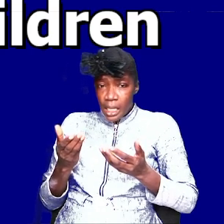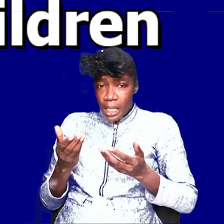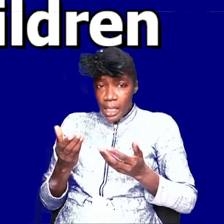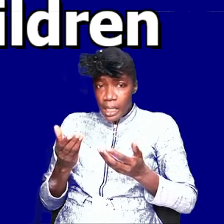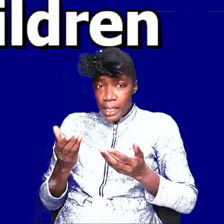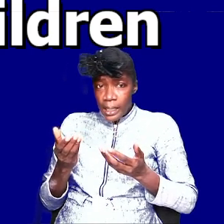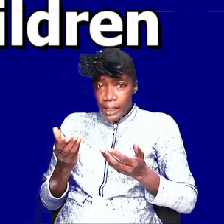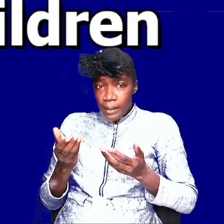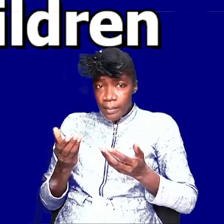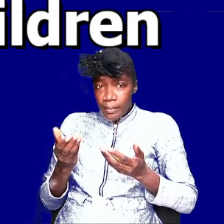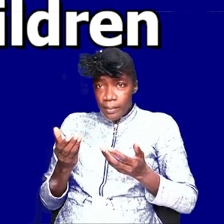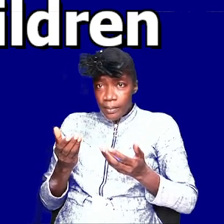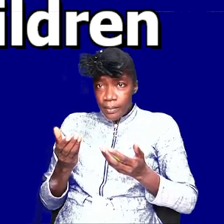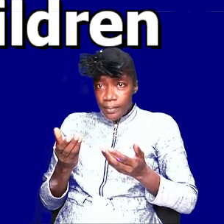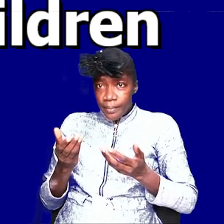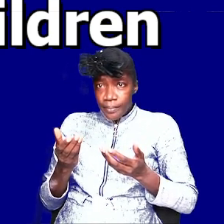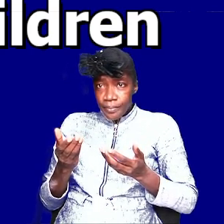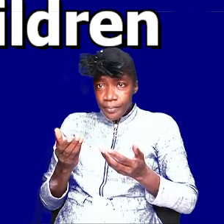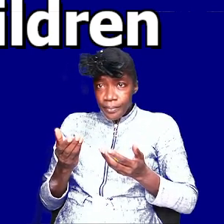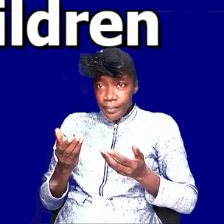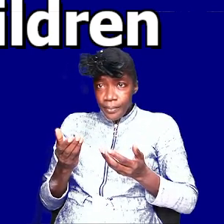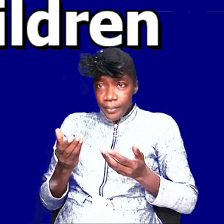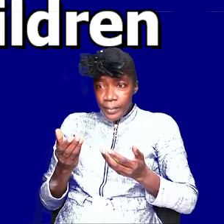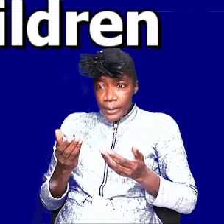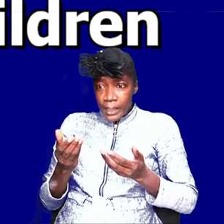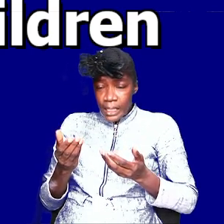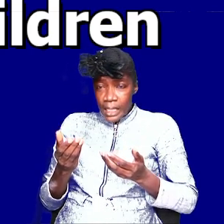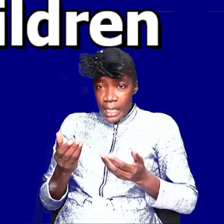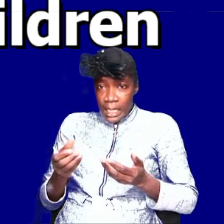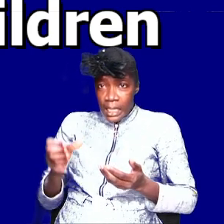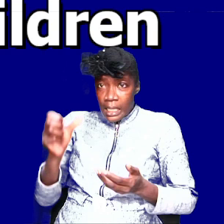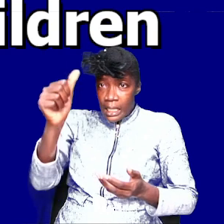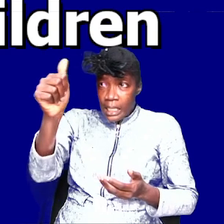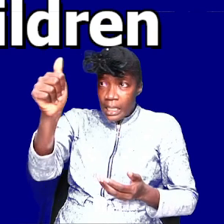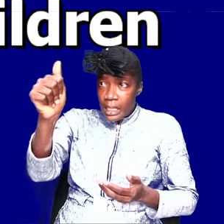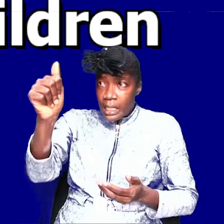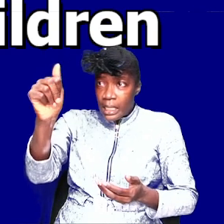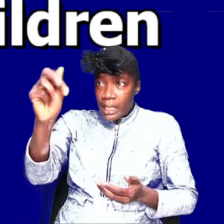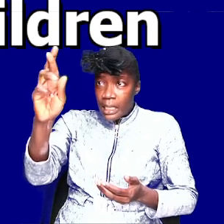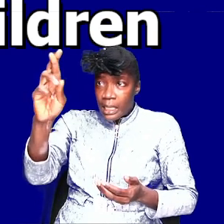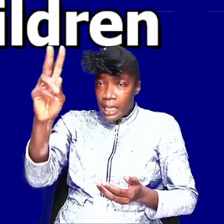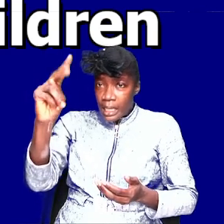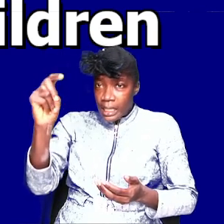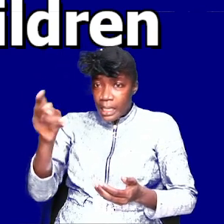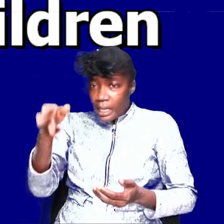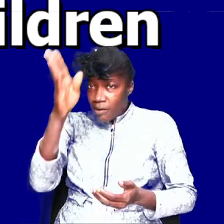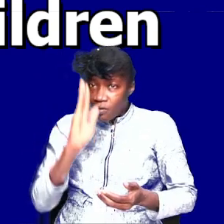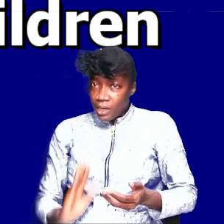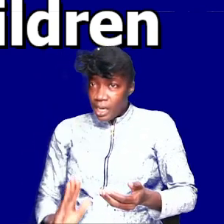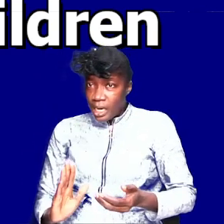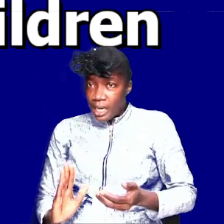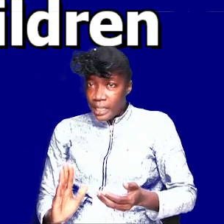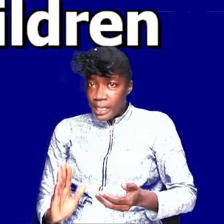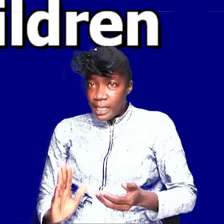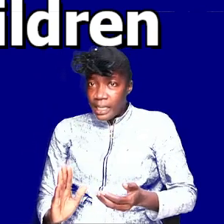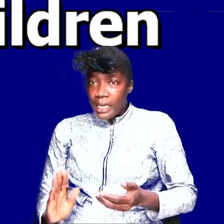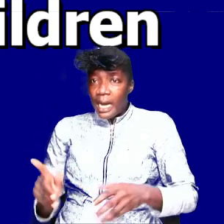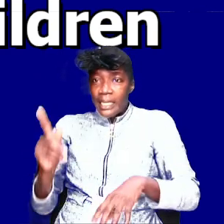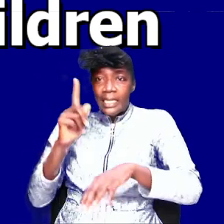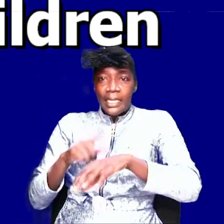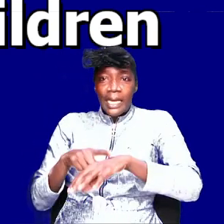know. Bring hither the ark of God, for the ark of God was at the